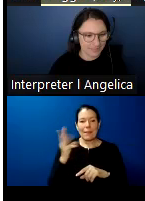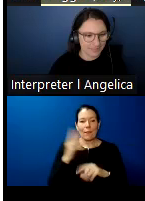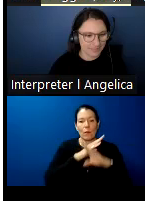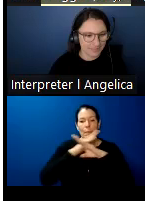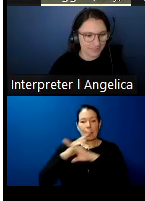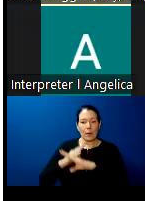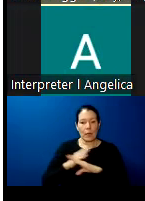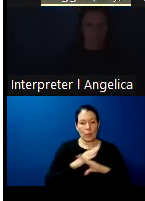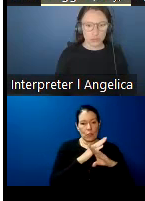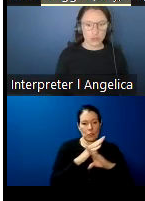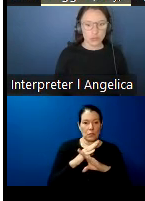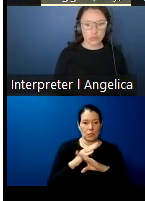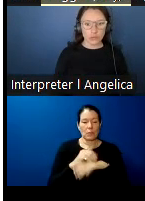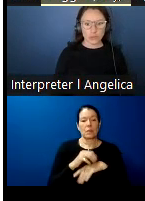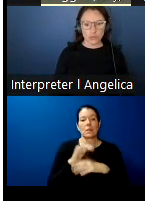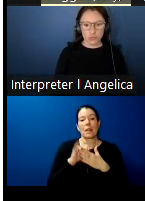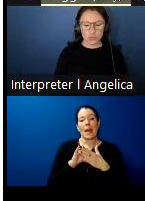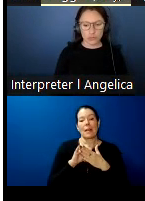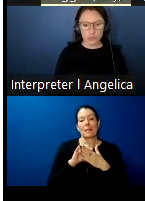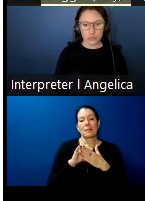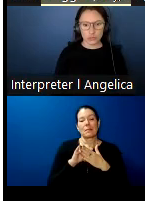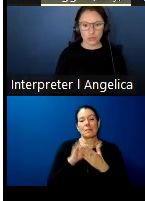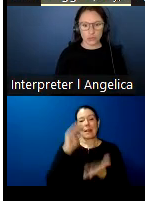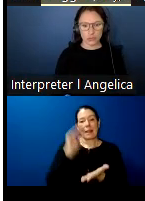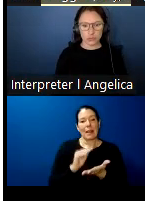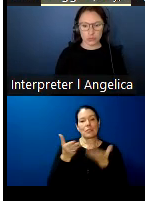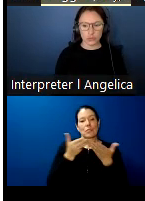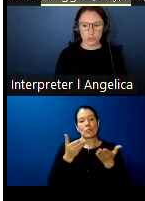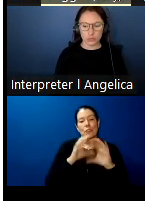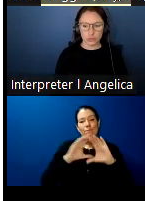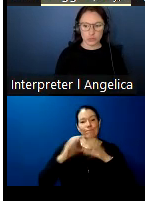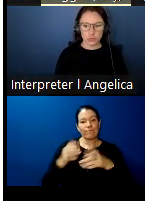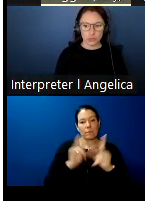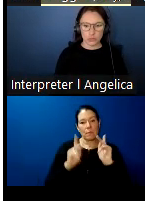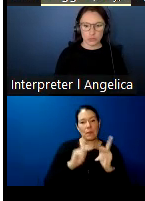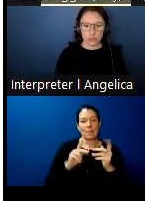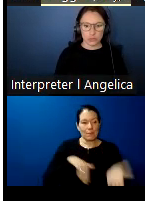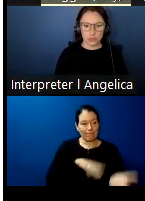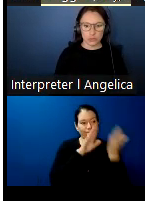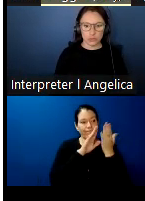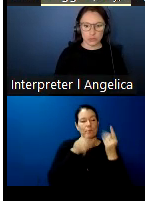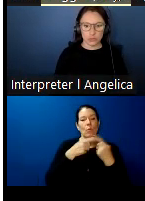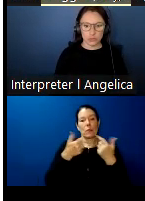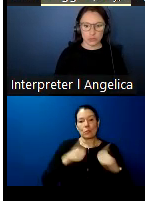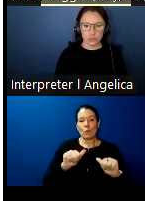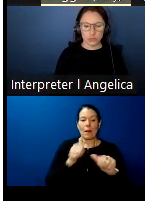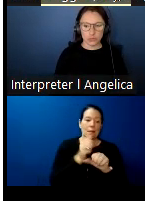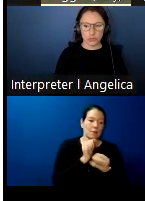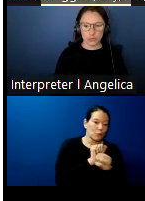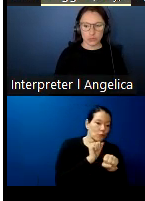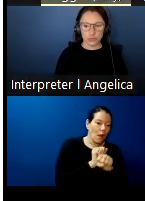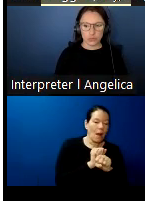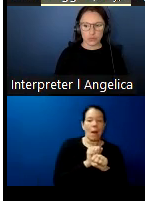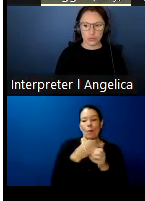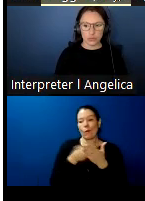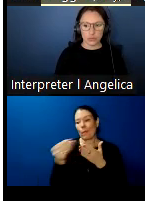barriers that underserved populations encounter when they're trying to get jobs or own